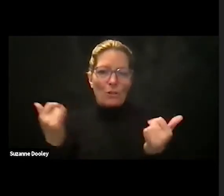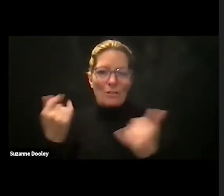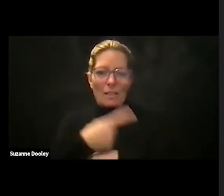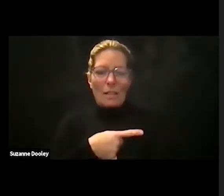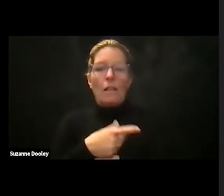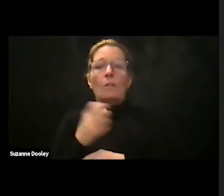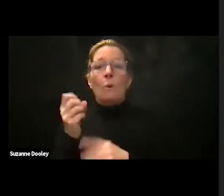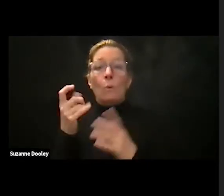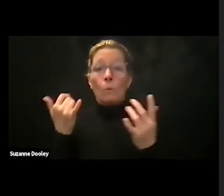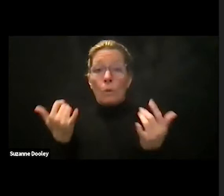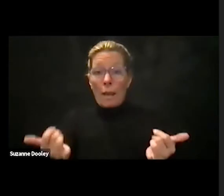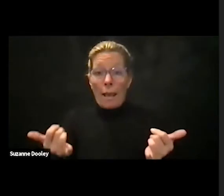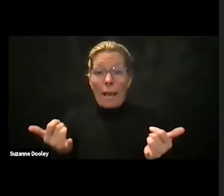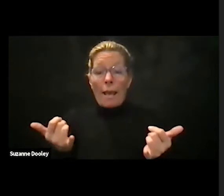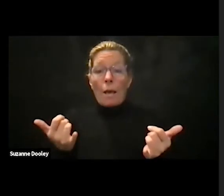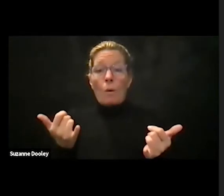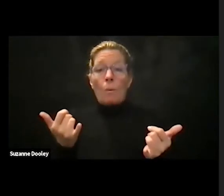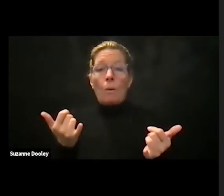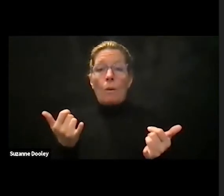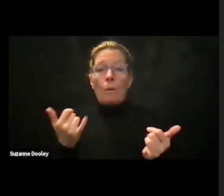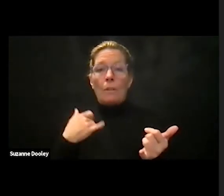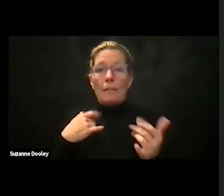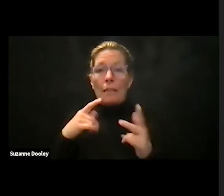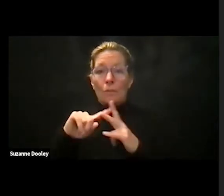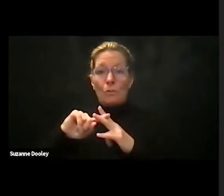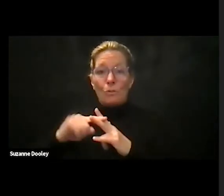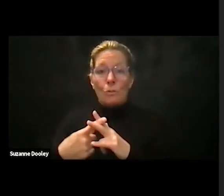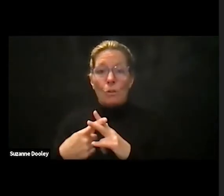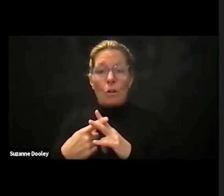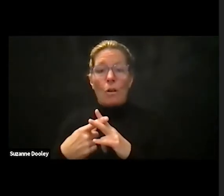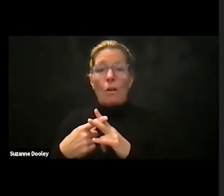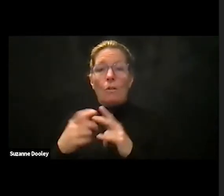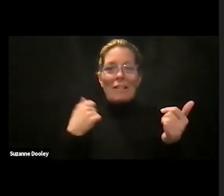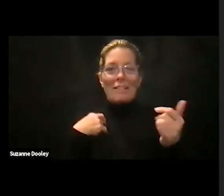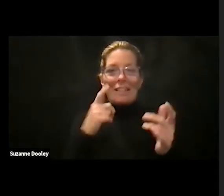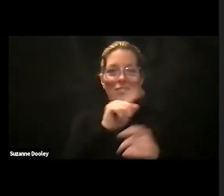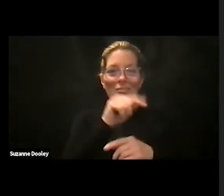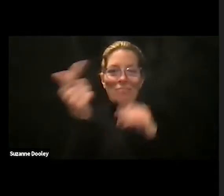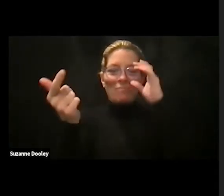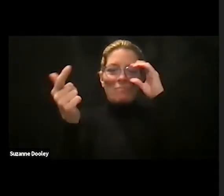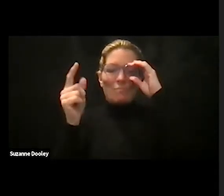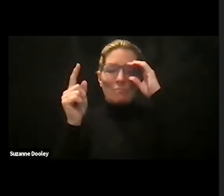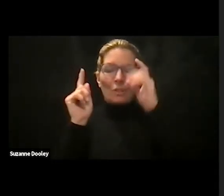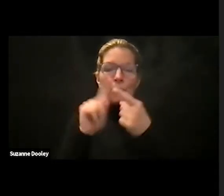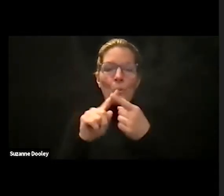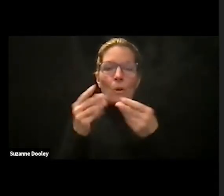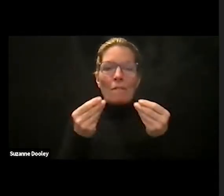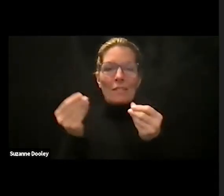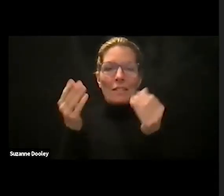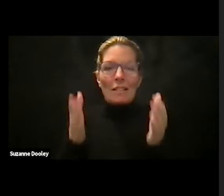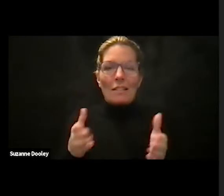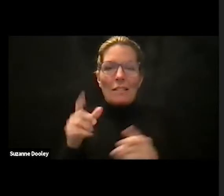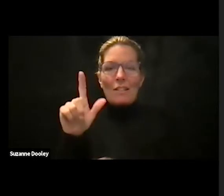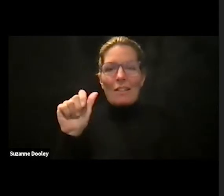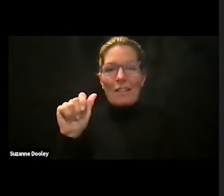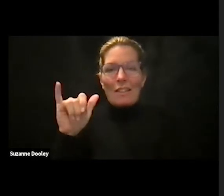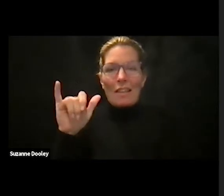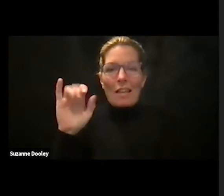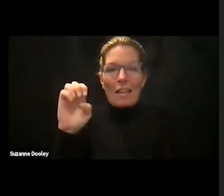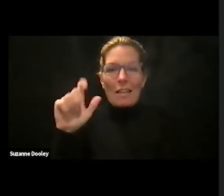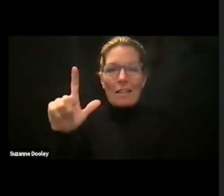And so now I would like to kick it off to our facilitator and moderator, Lyell